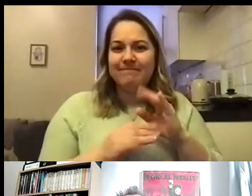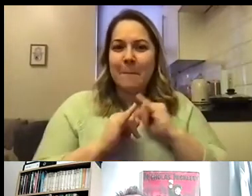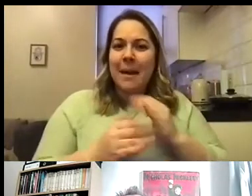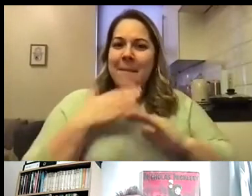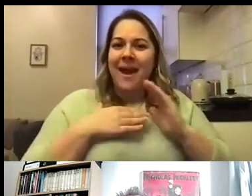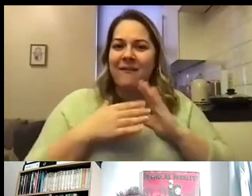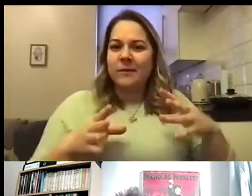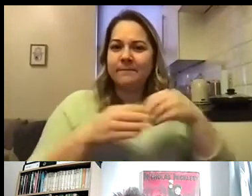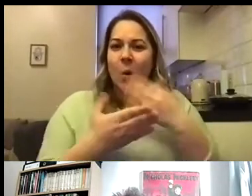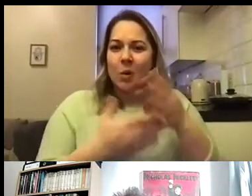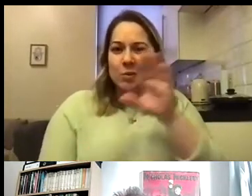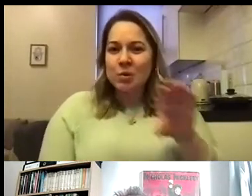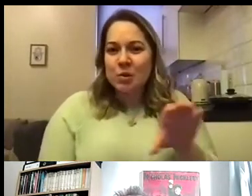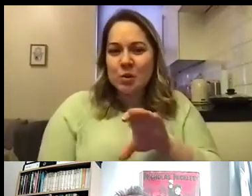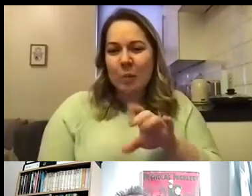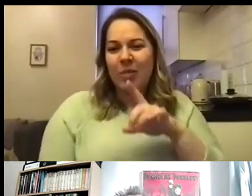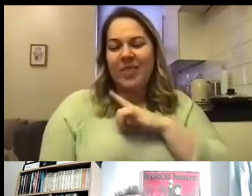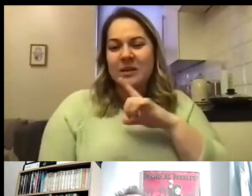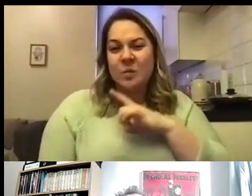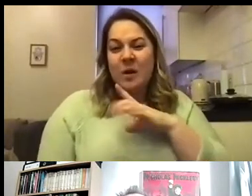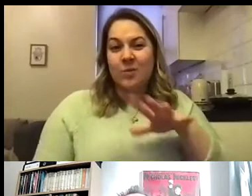So we are just starting again.